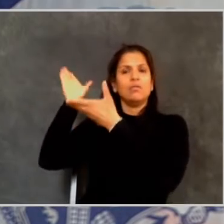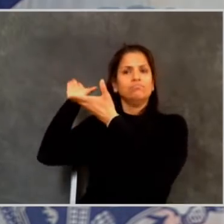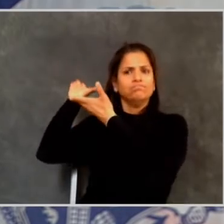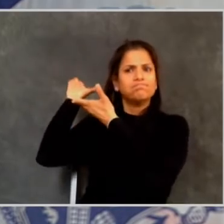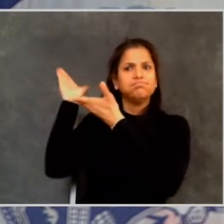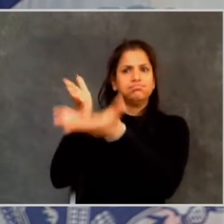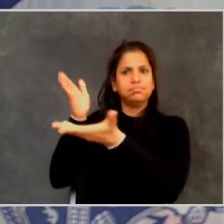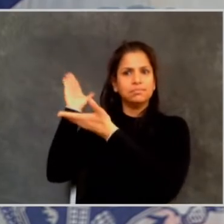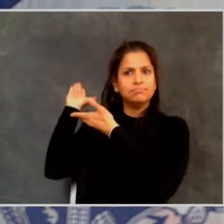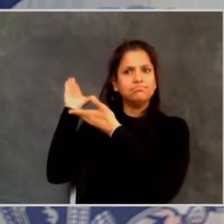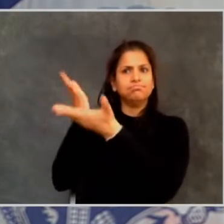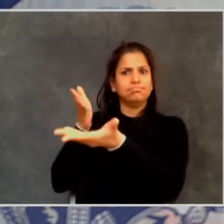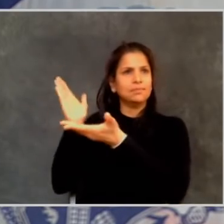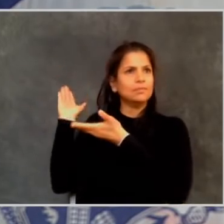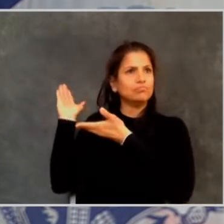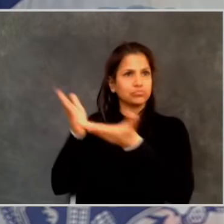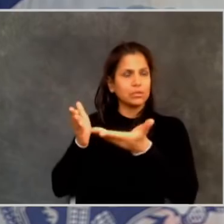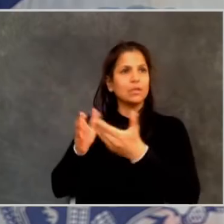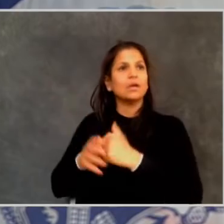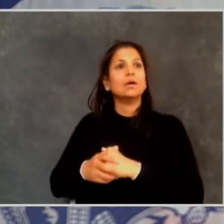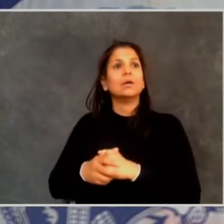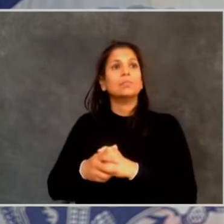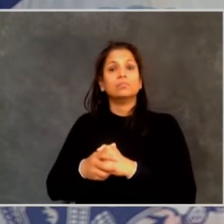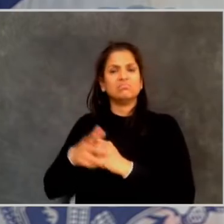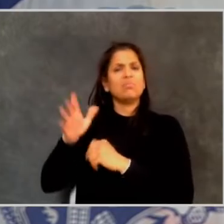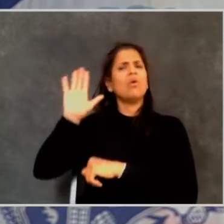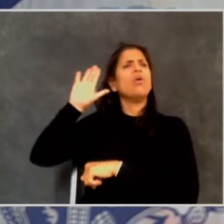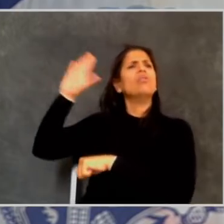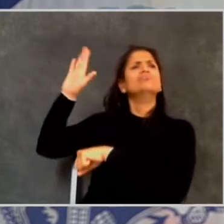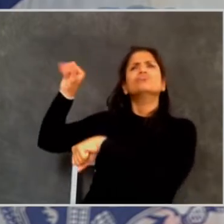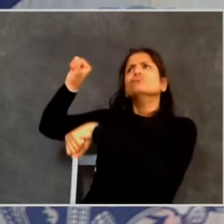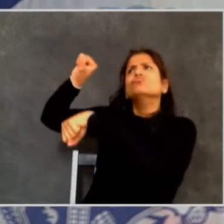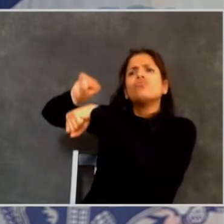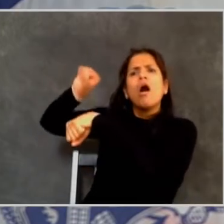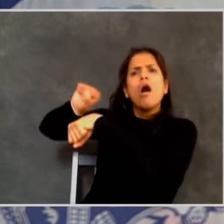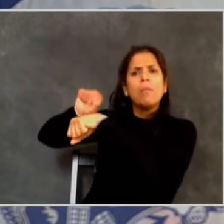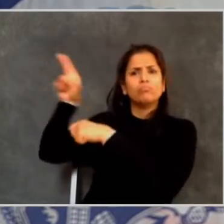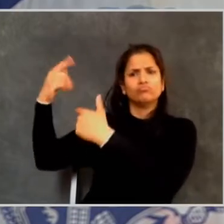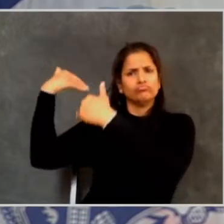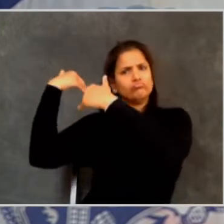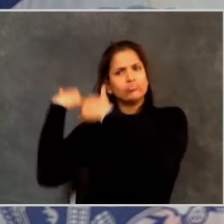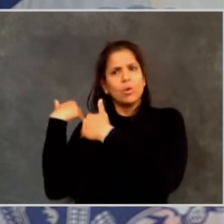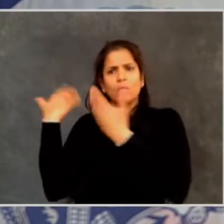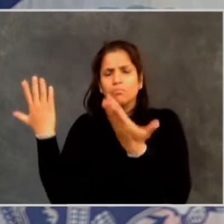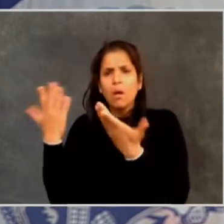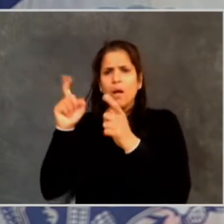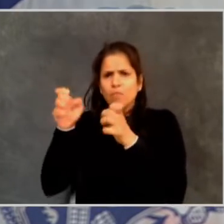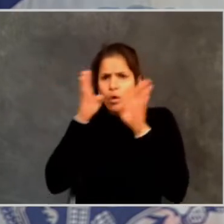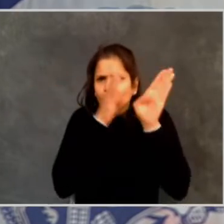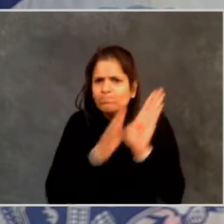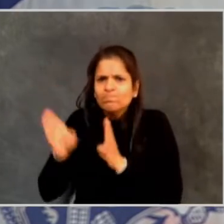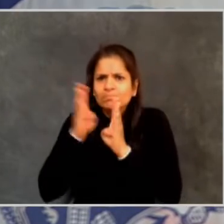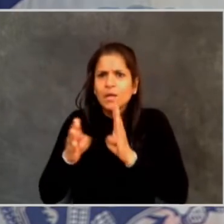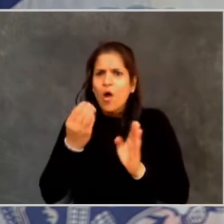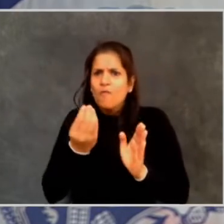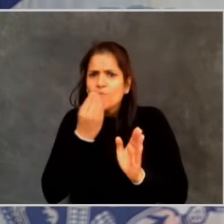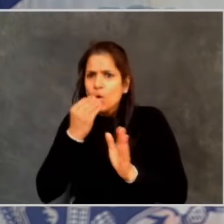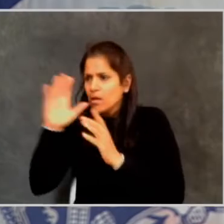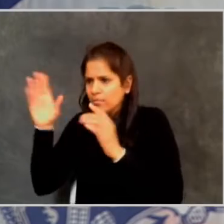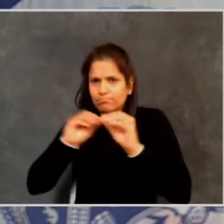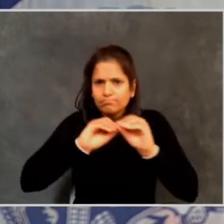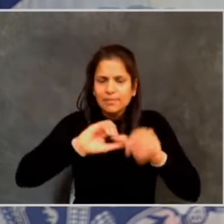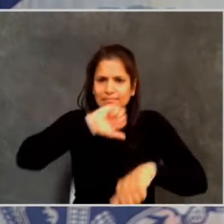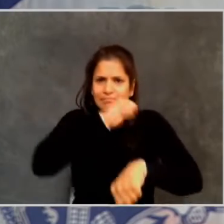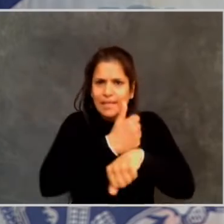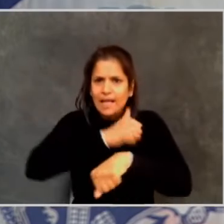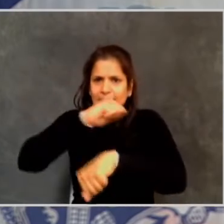job. And very soon, that is going to mean more and more people who